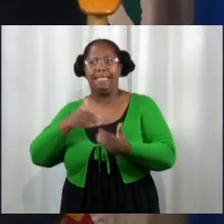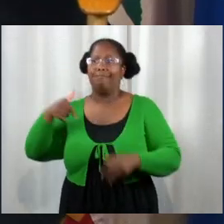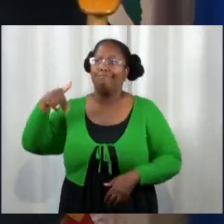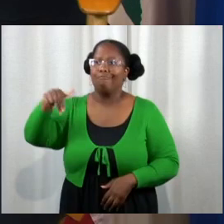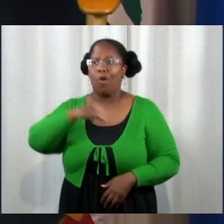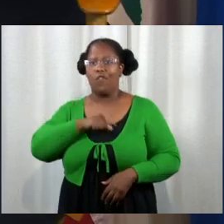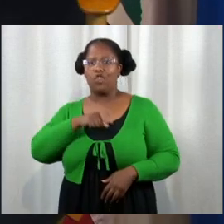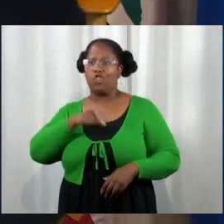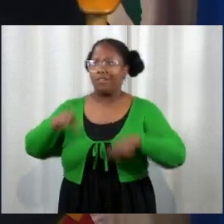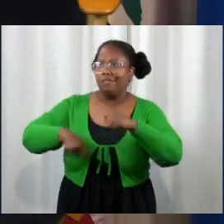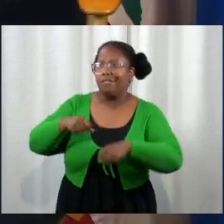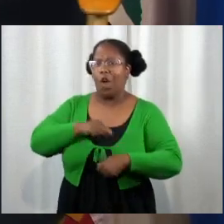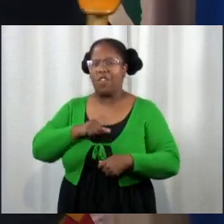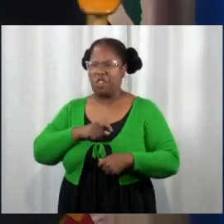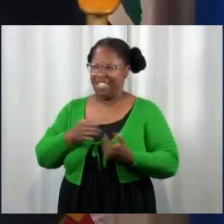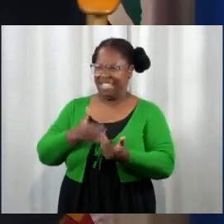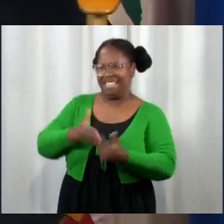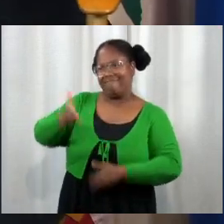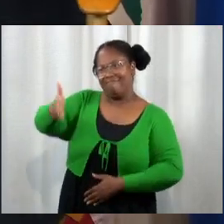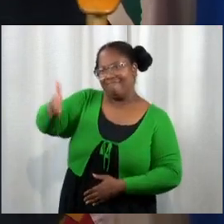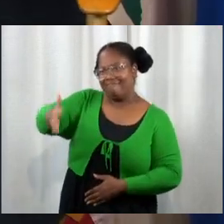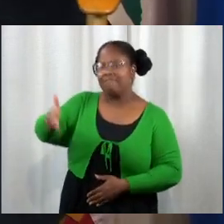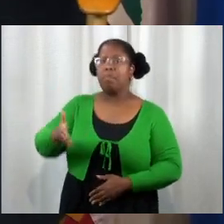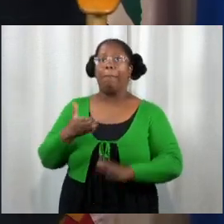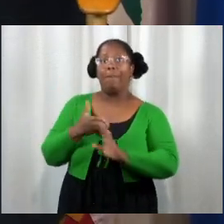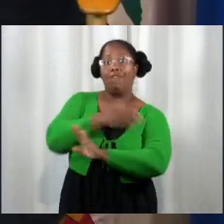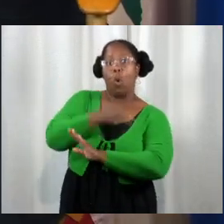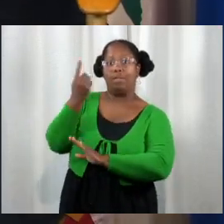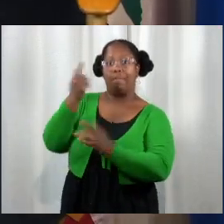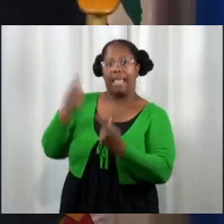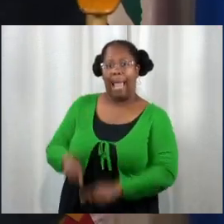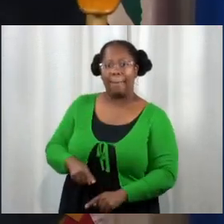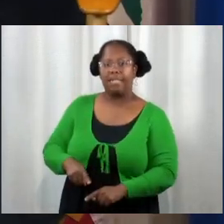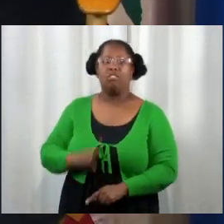what's going on proactively, as opposed to only